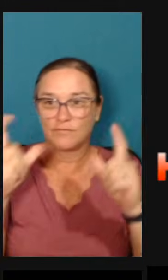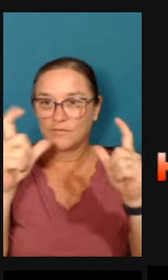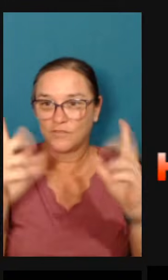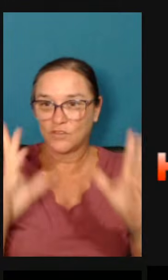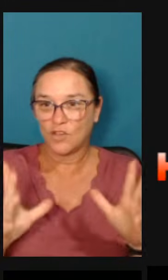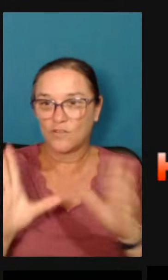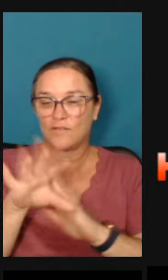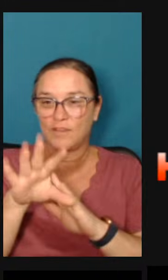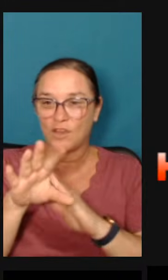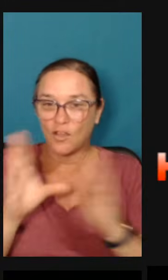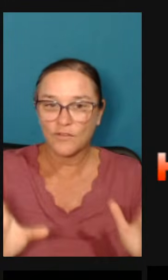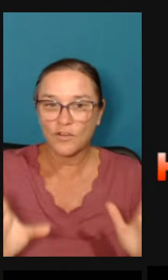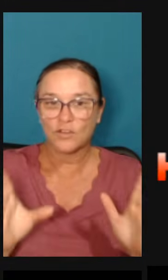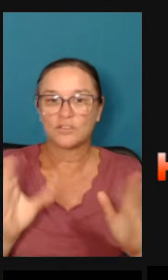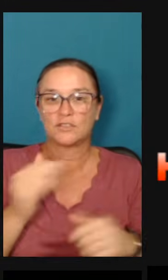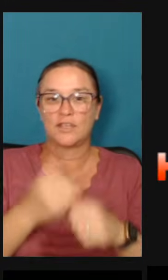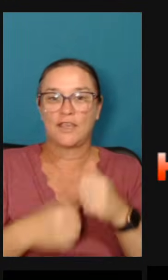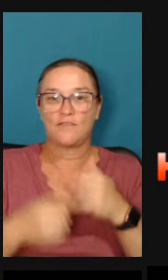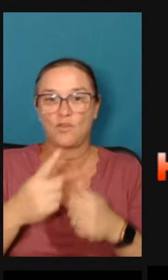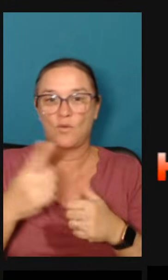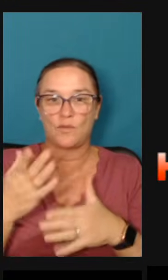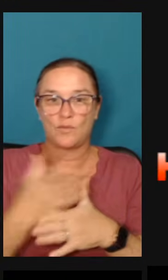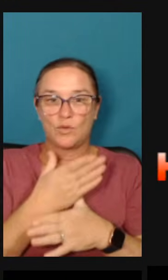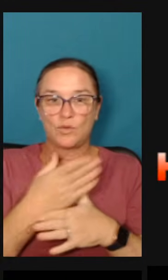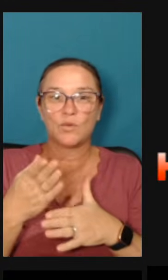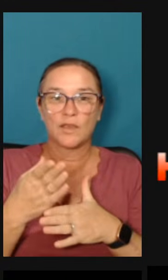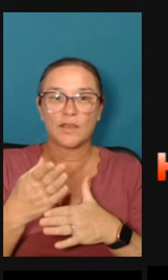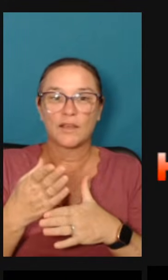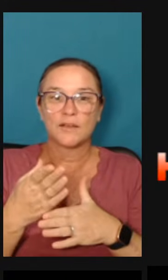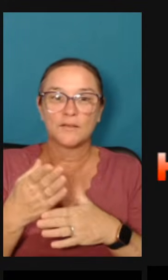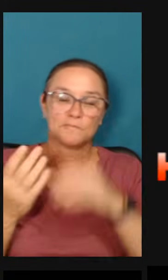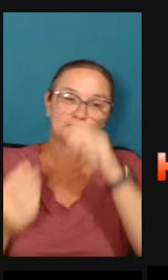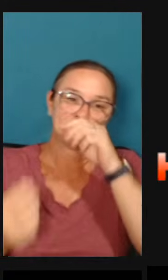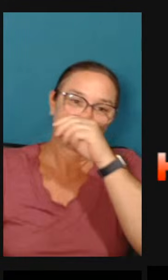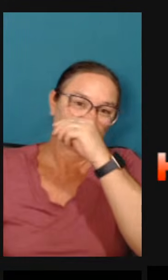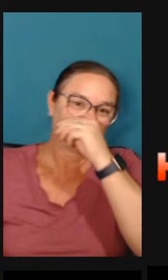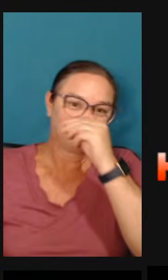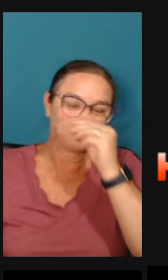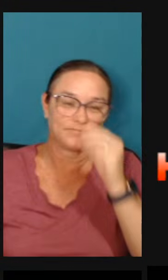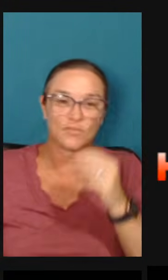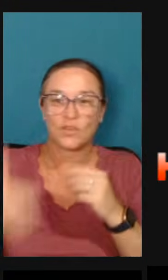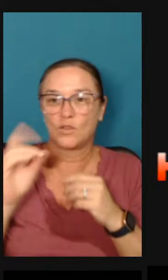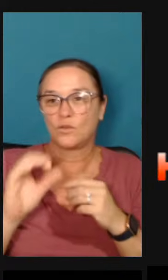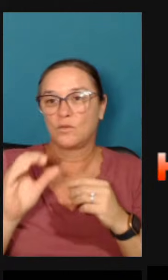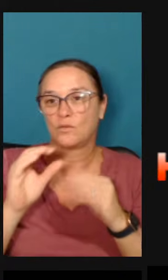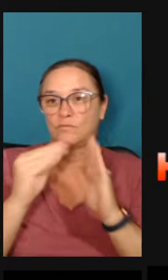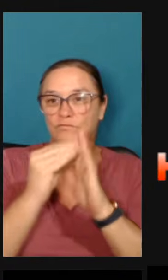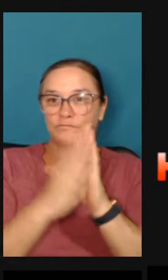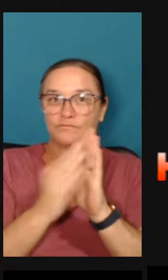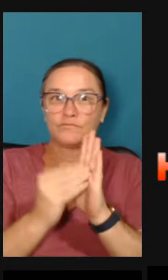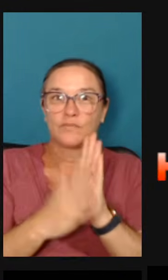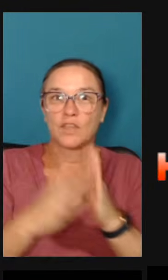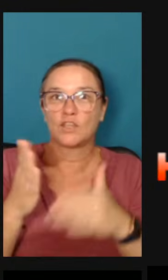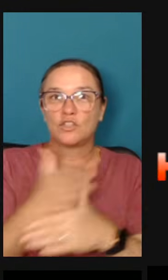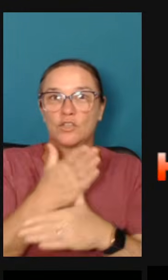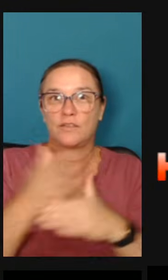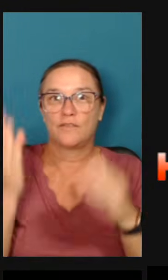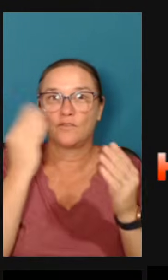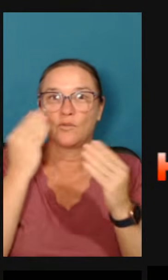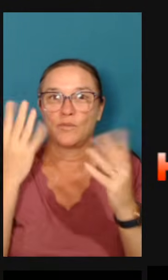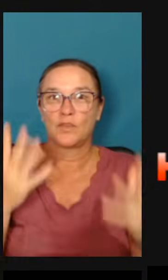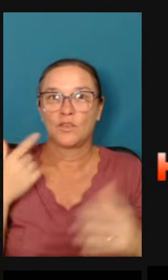videographers, everybody in between that is out there to document and share their information, so we can